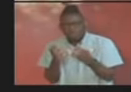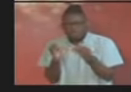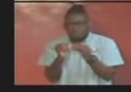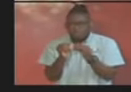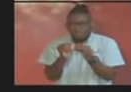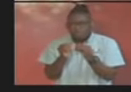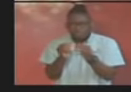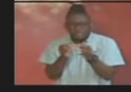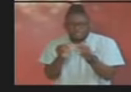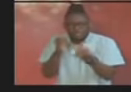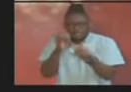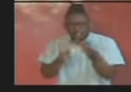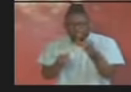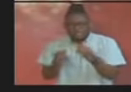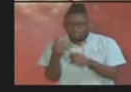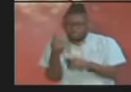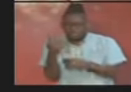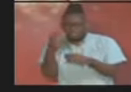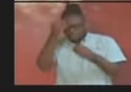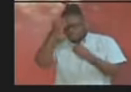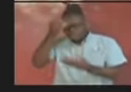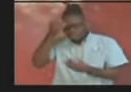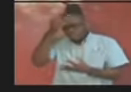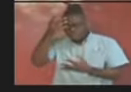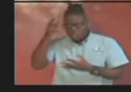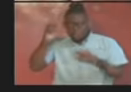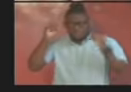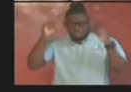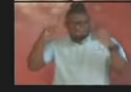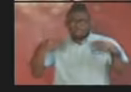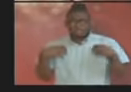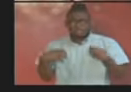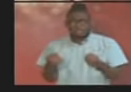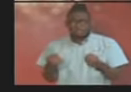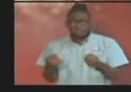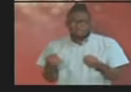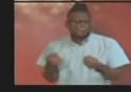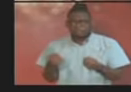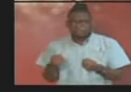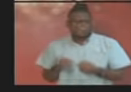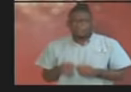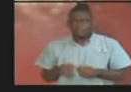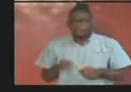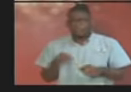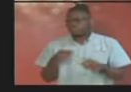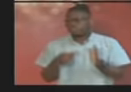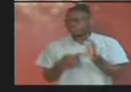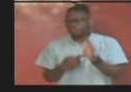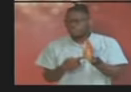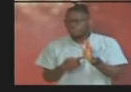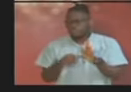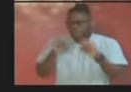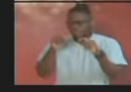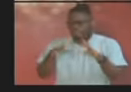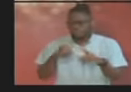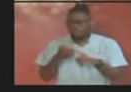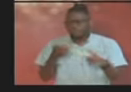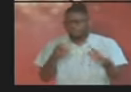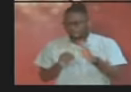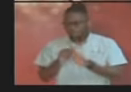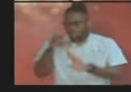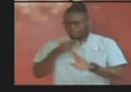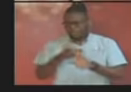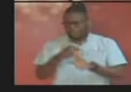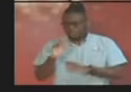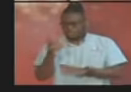from the Ministry of Health, it dealt with samples that was done from between March 5th and 8th, and I think that would